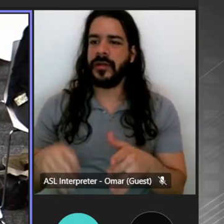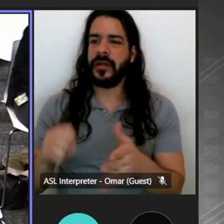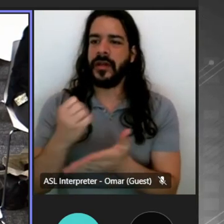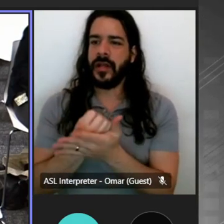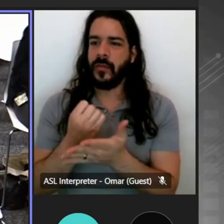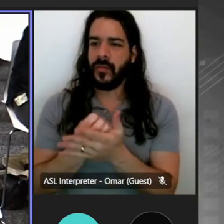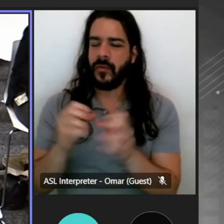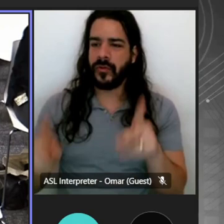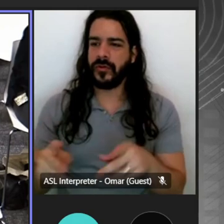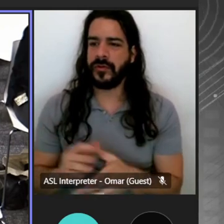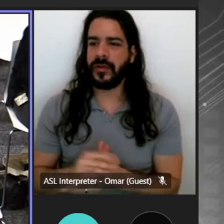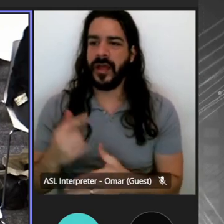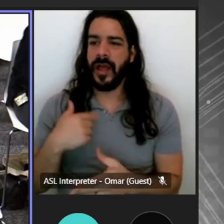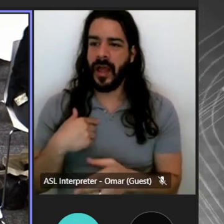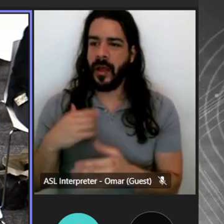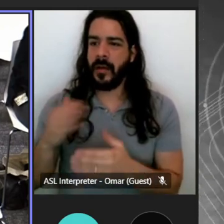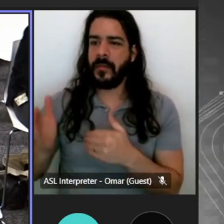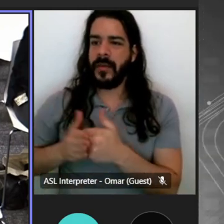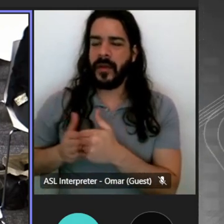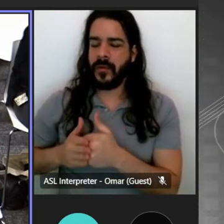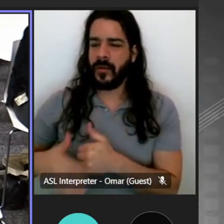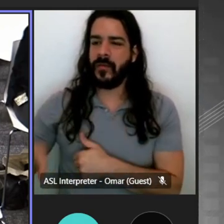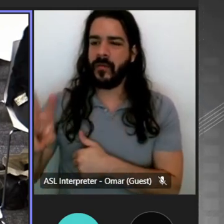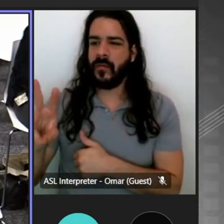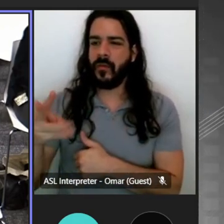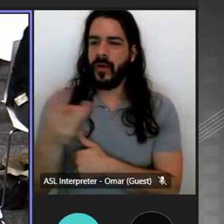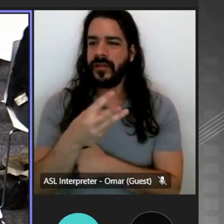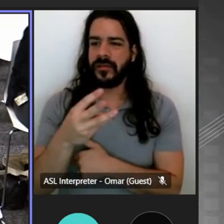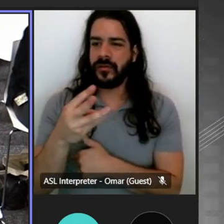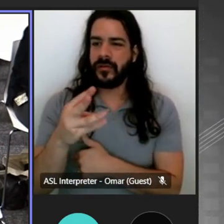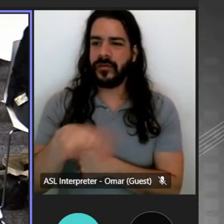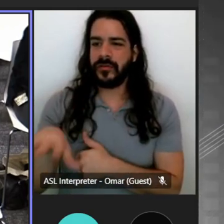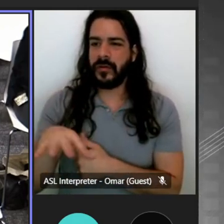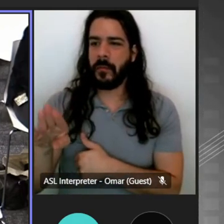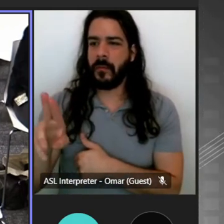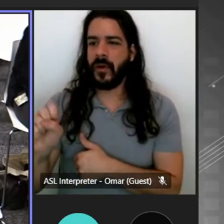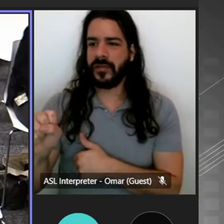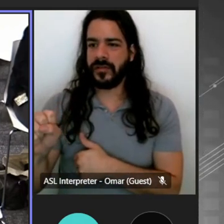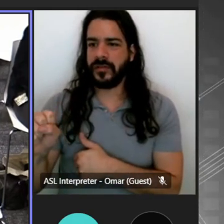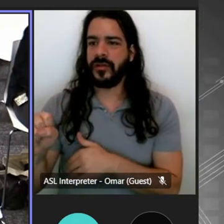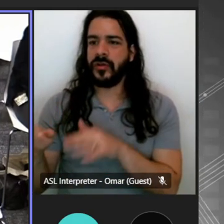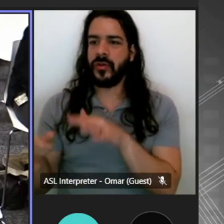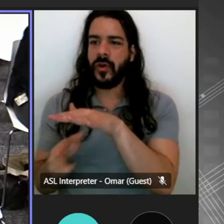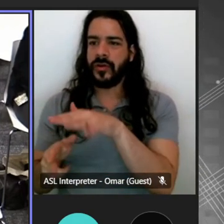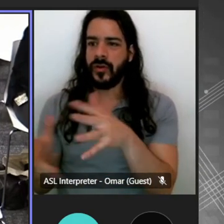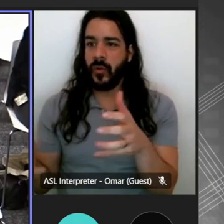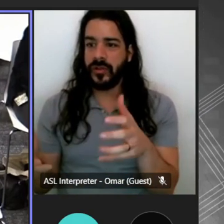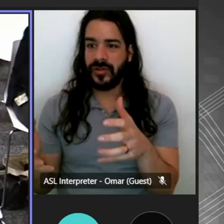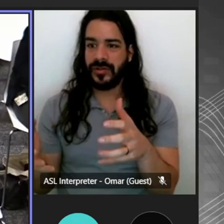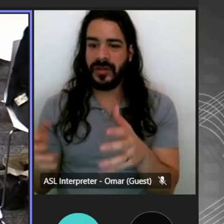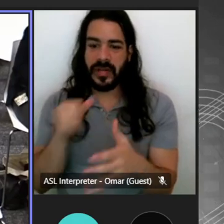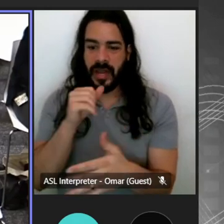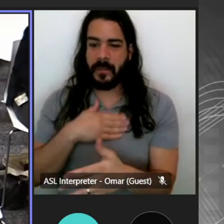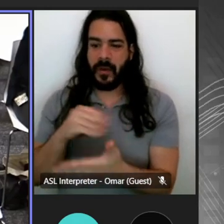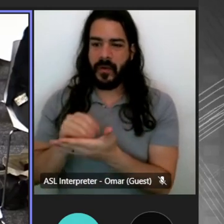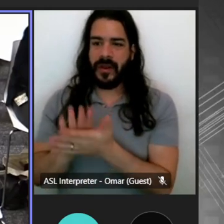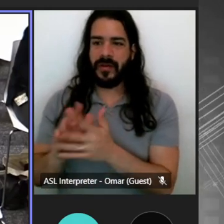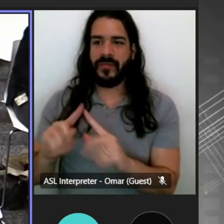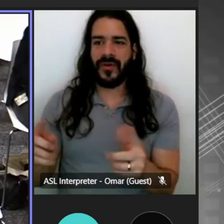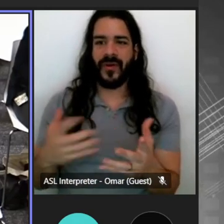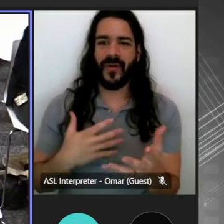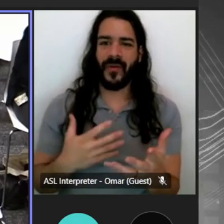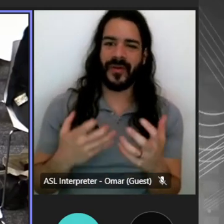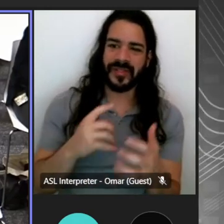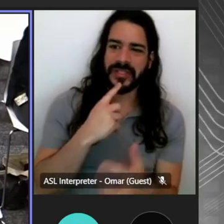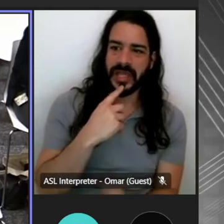3. I'm also a neighbor of the Western Bus Garage and the Lord and Taylor site. And I just want to, off the record, not